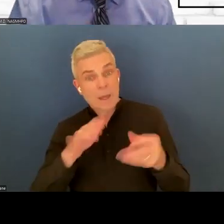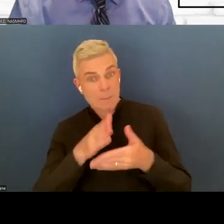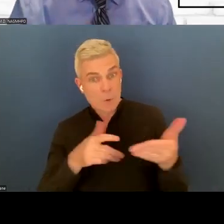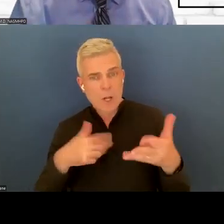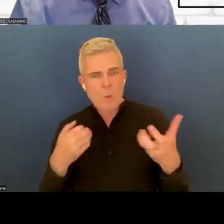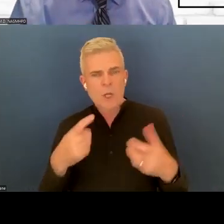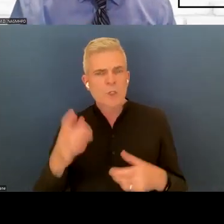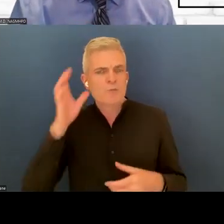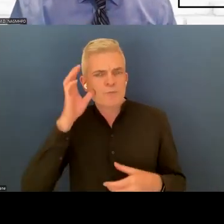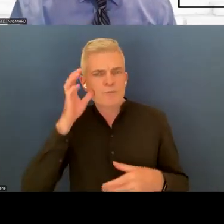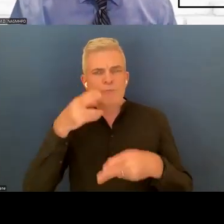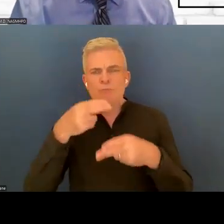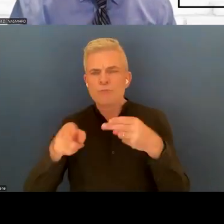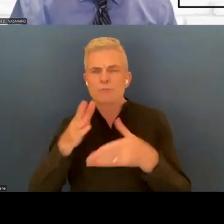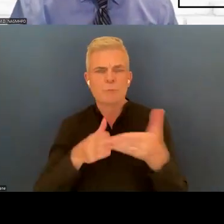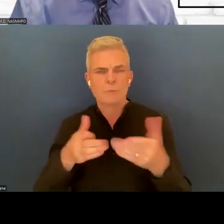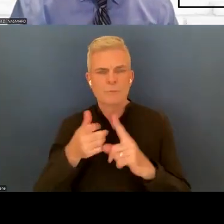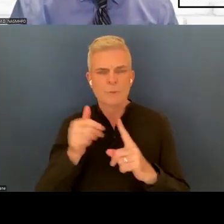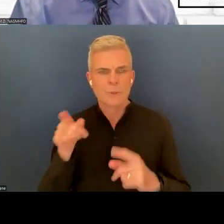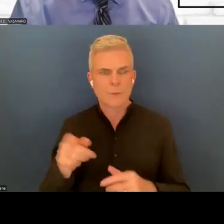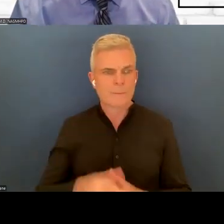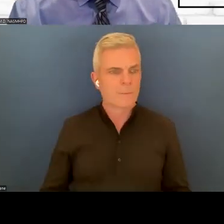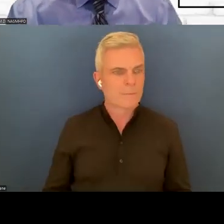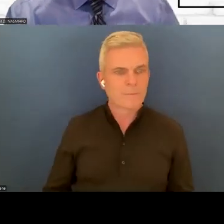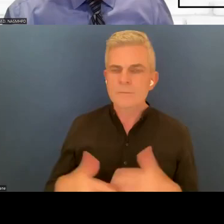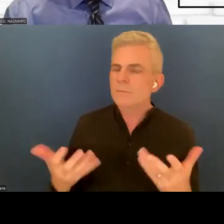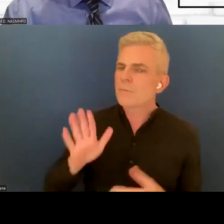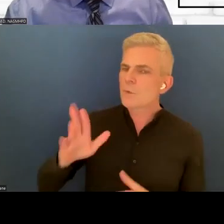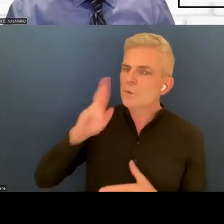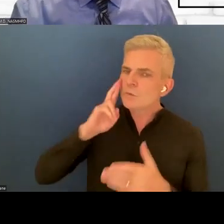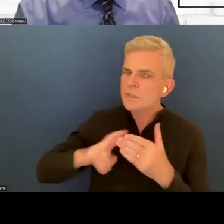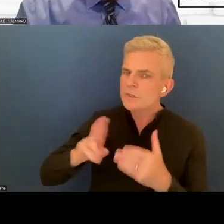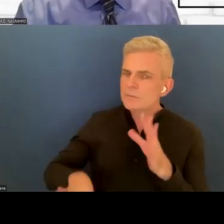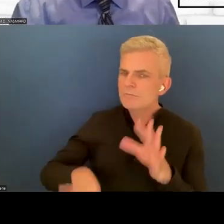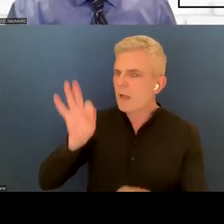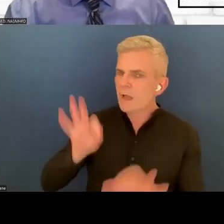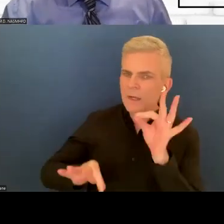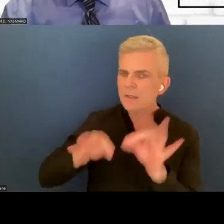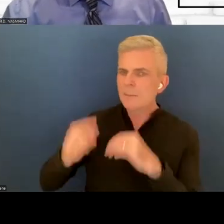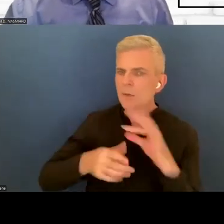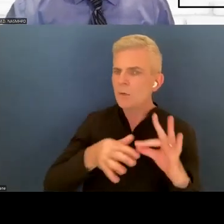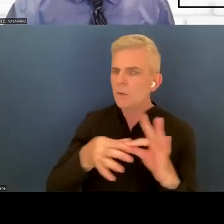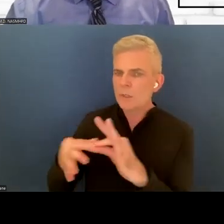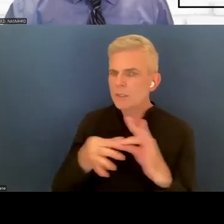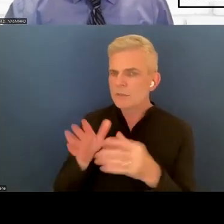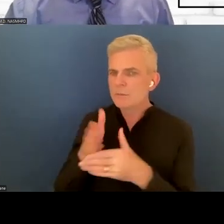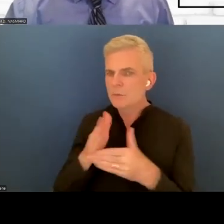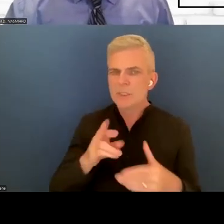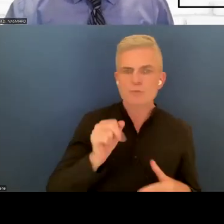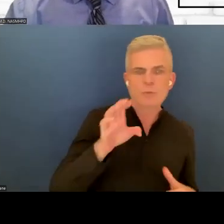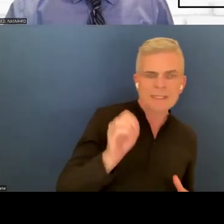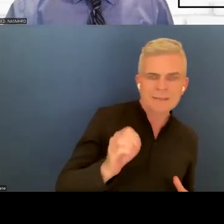this little portion from her. What did your research uncover about the correlation between race and mental